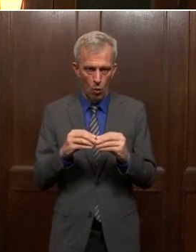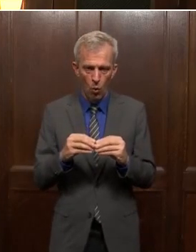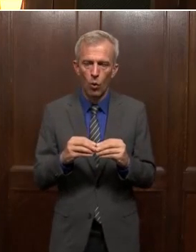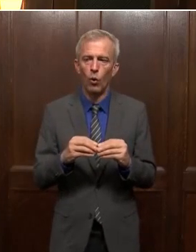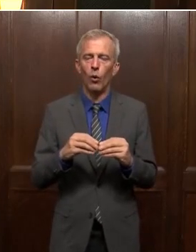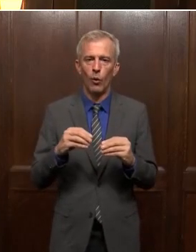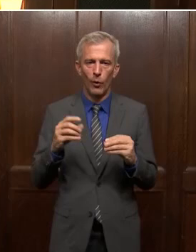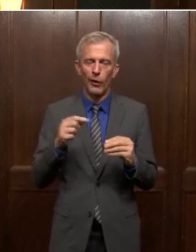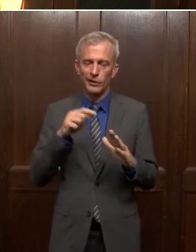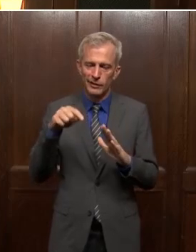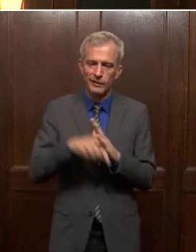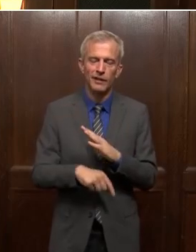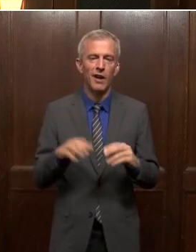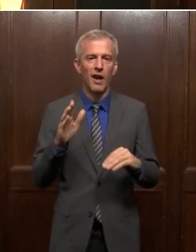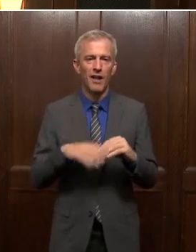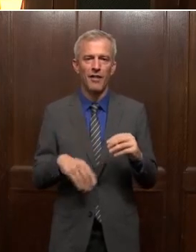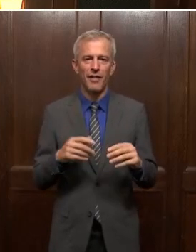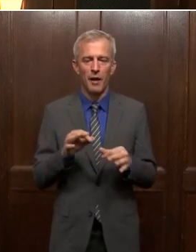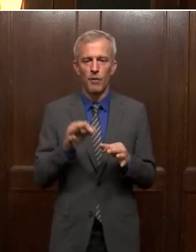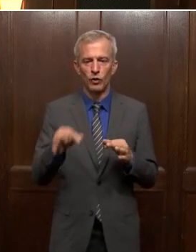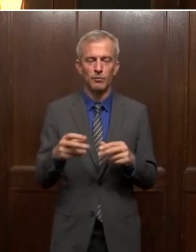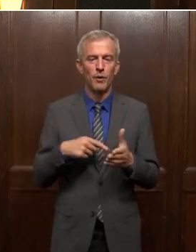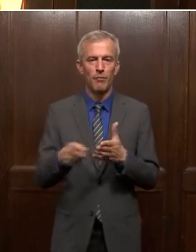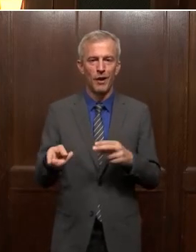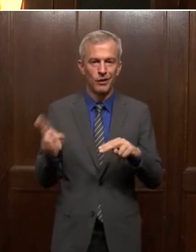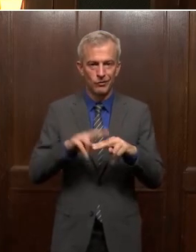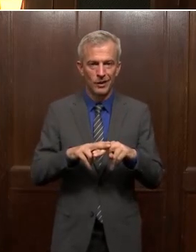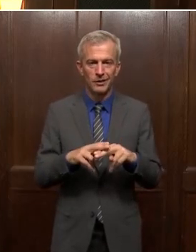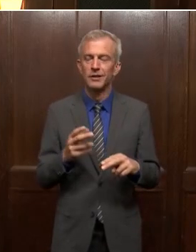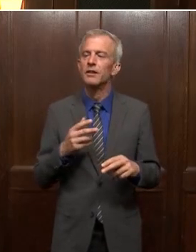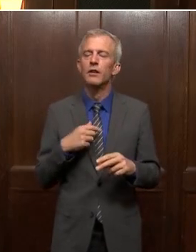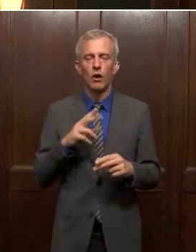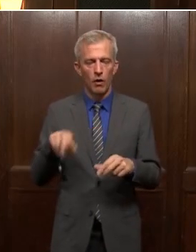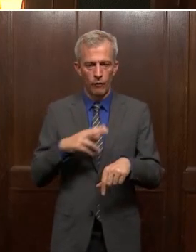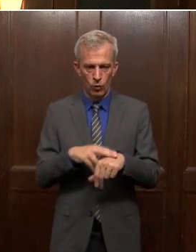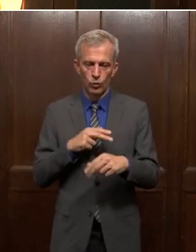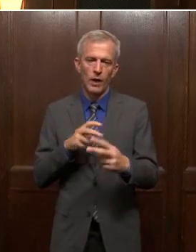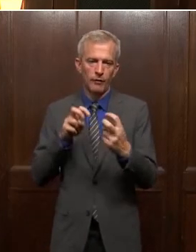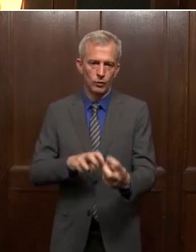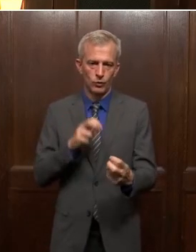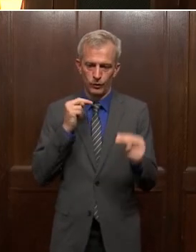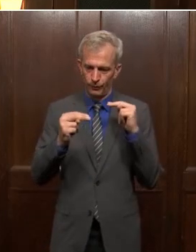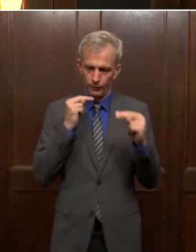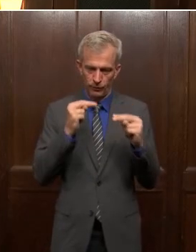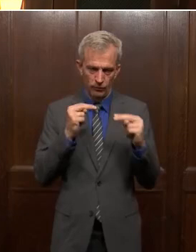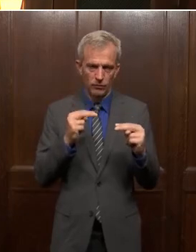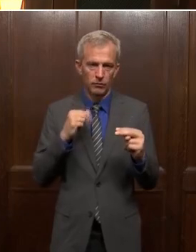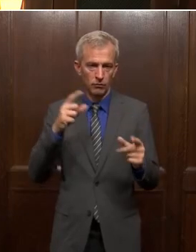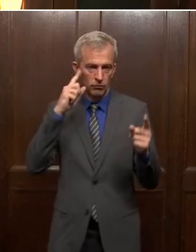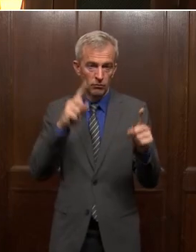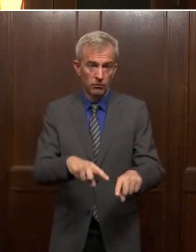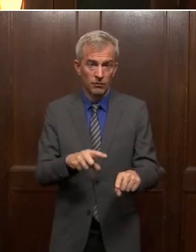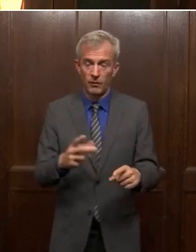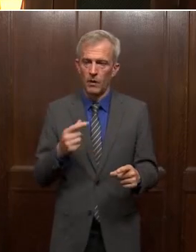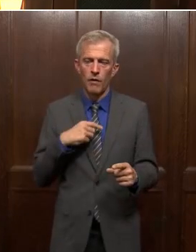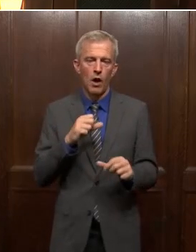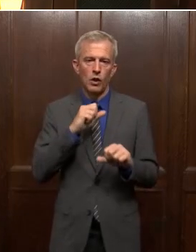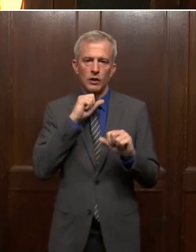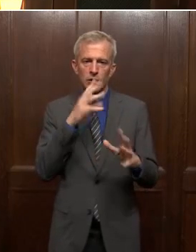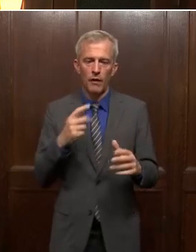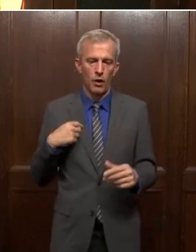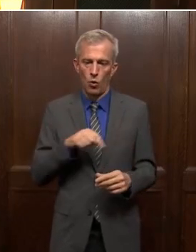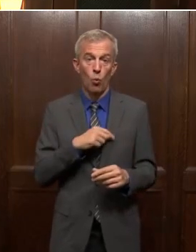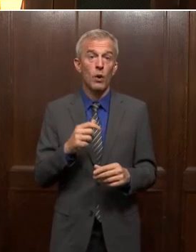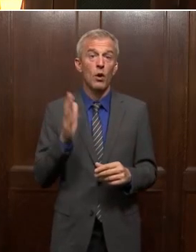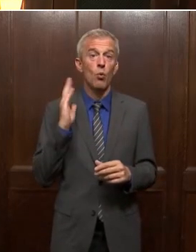sitting down and continuing. As people know, those are things that have to be negotiated and mutually agreed upon, and I wouldn't take anything off the table. If our unions come